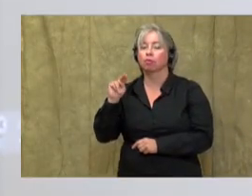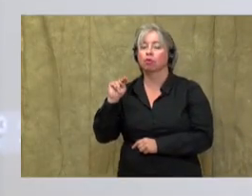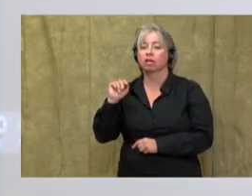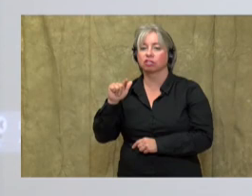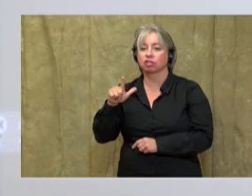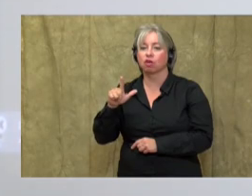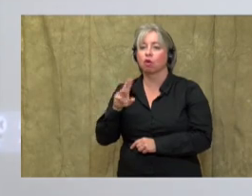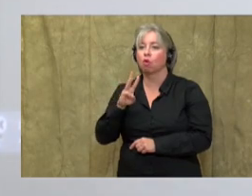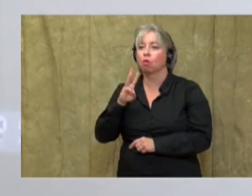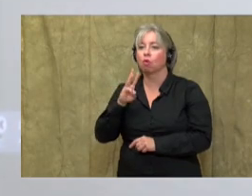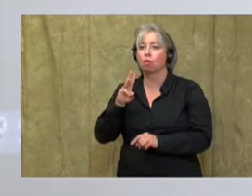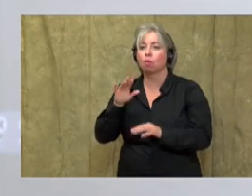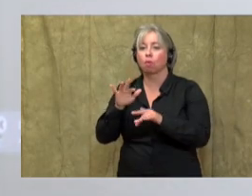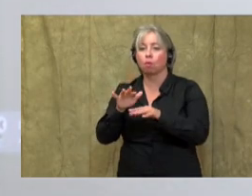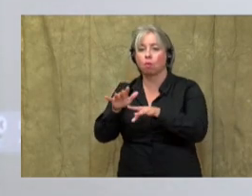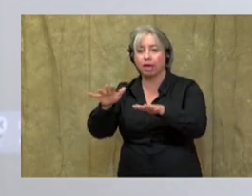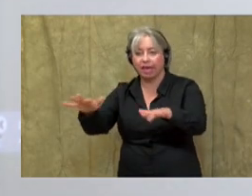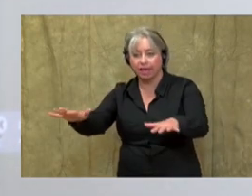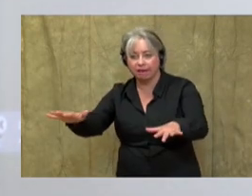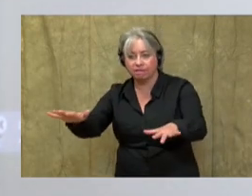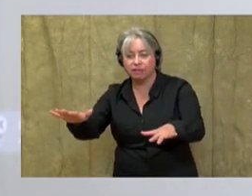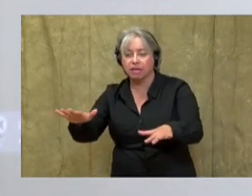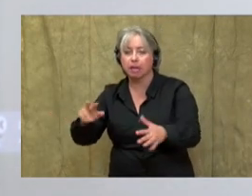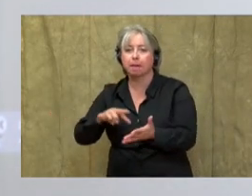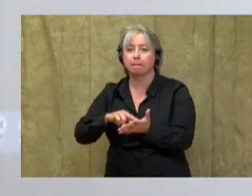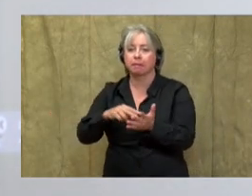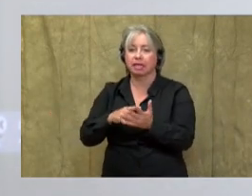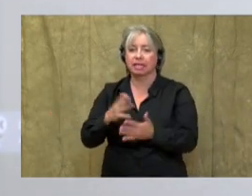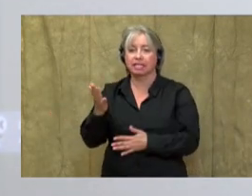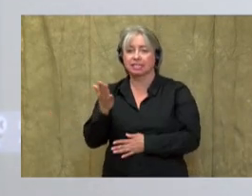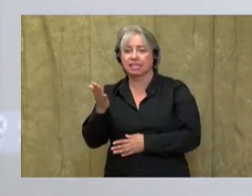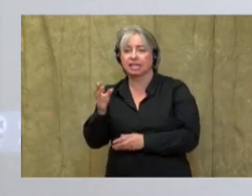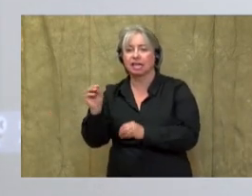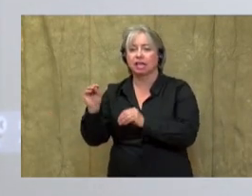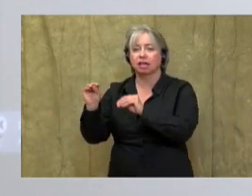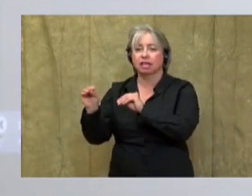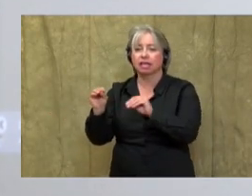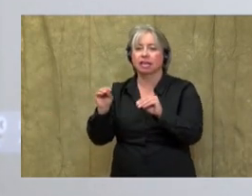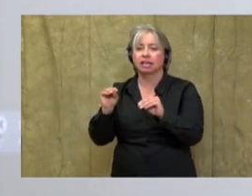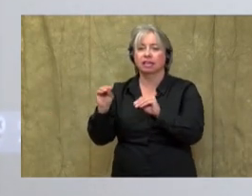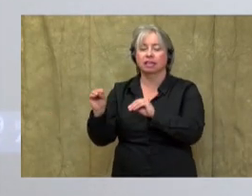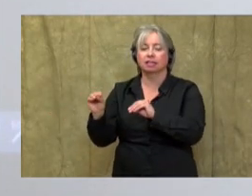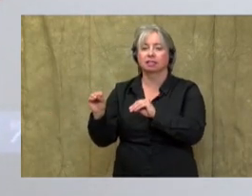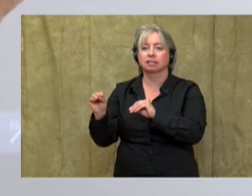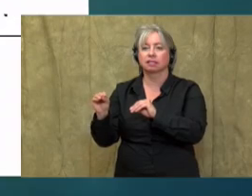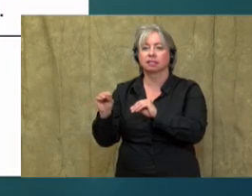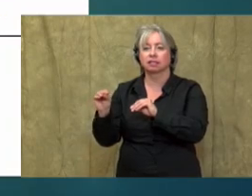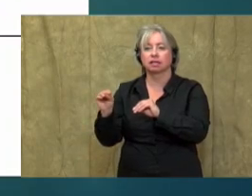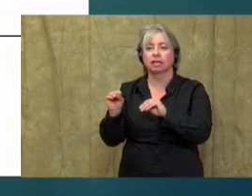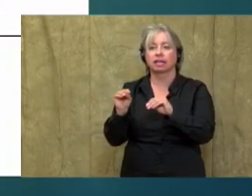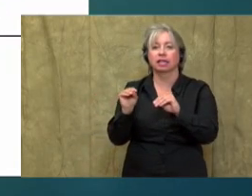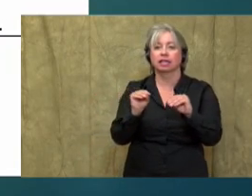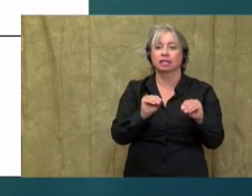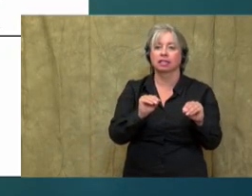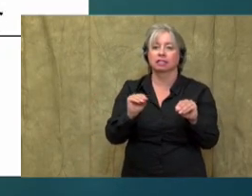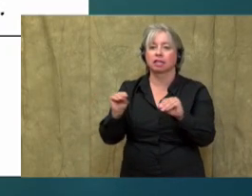wave is a energy movement back and forth through matter. So instead of going up and